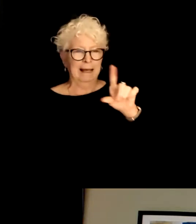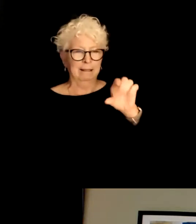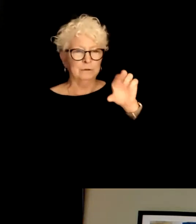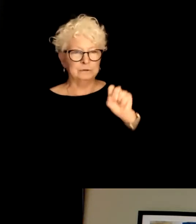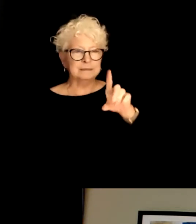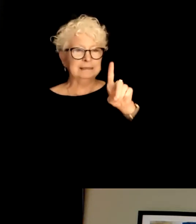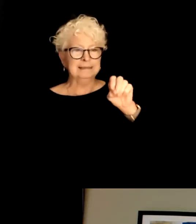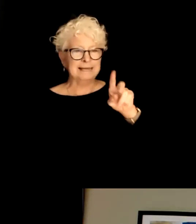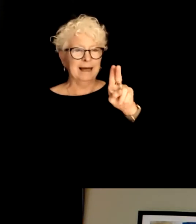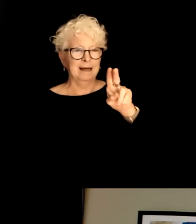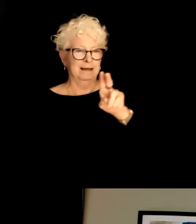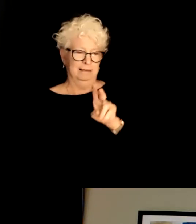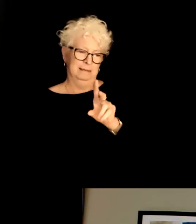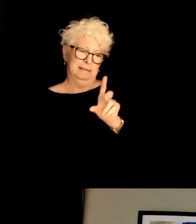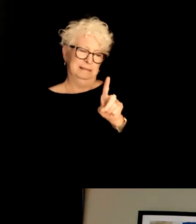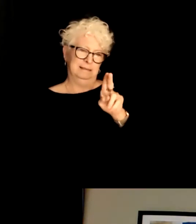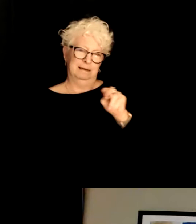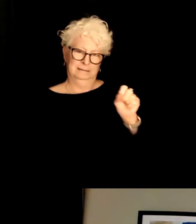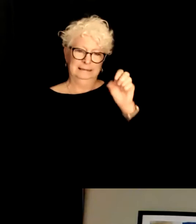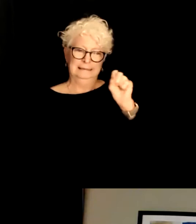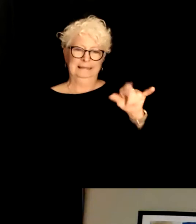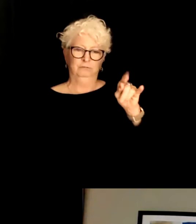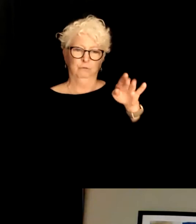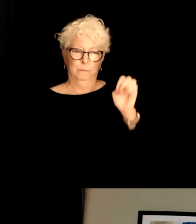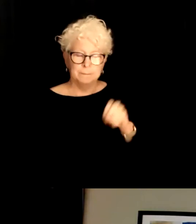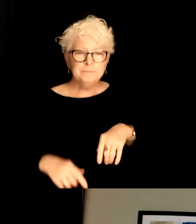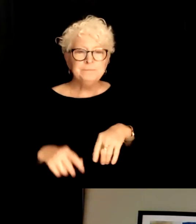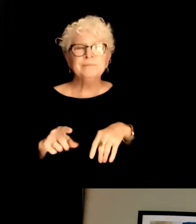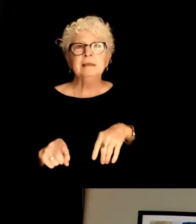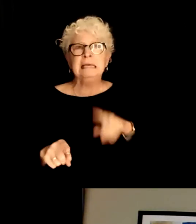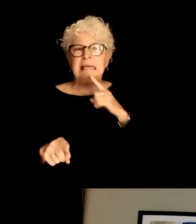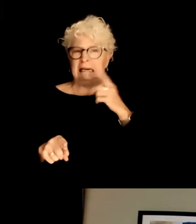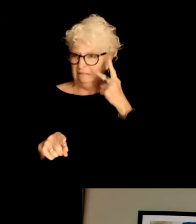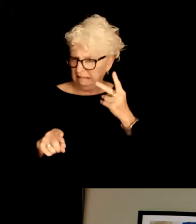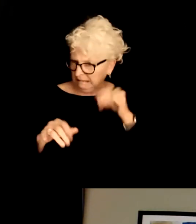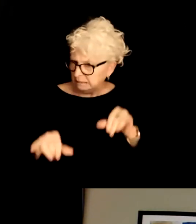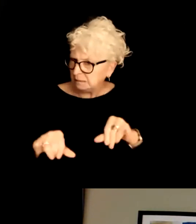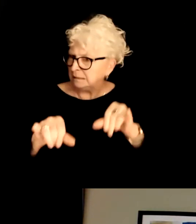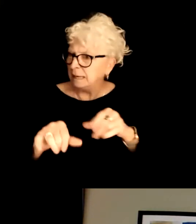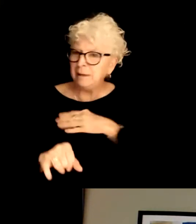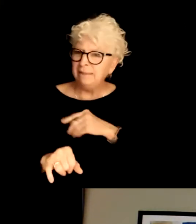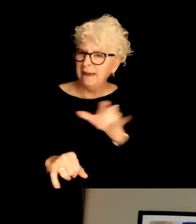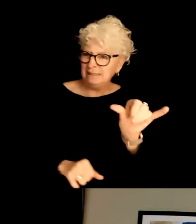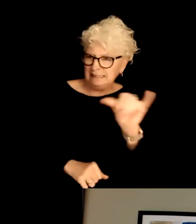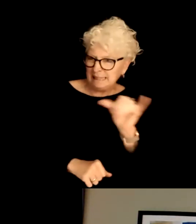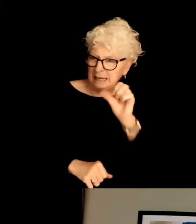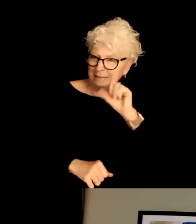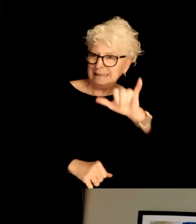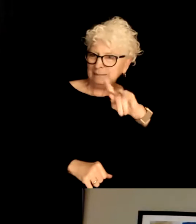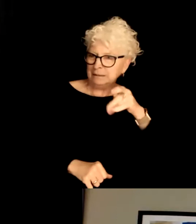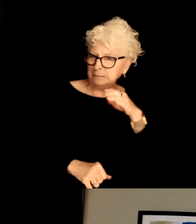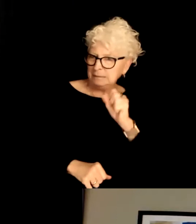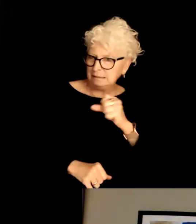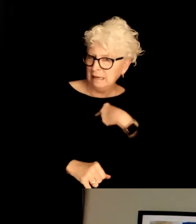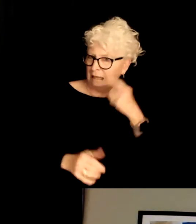of my patients, after a severe viral infection, develop exactly your symptoms. And so that was really kind of eye-opening for